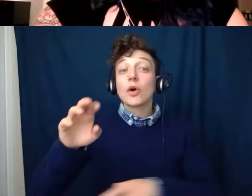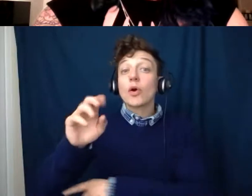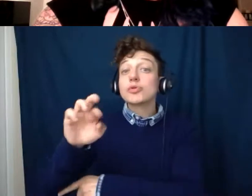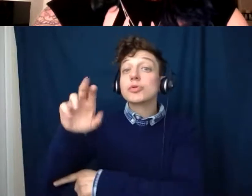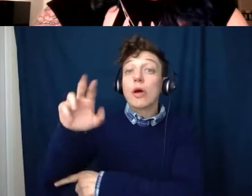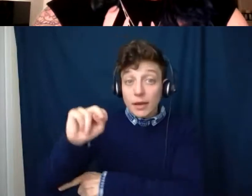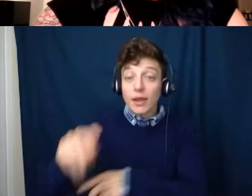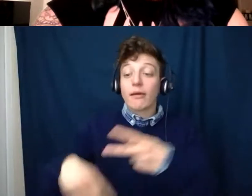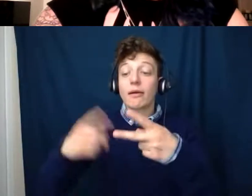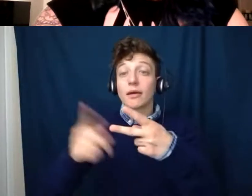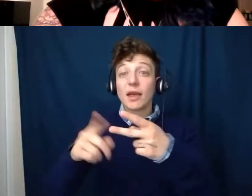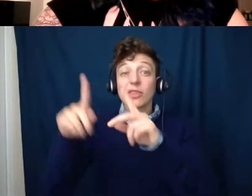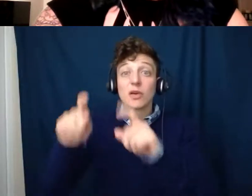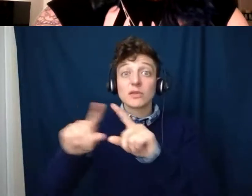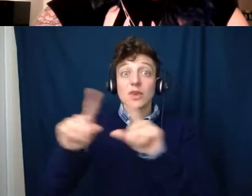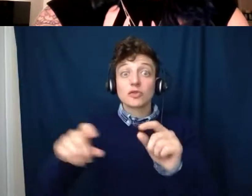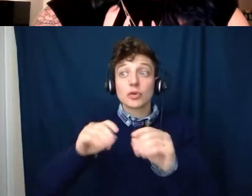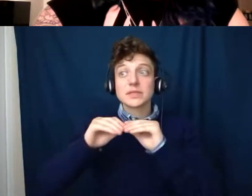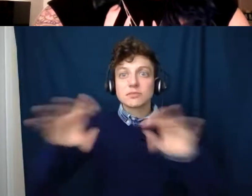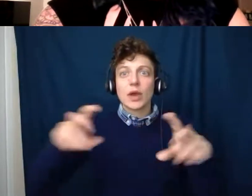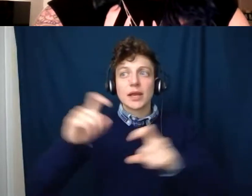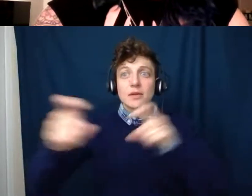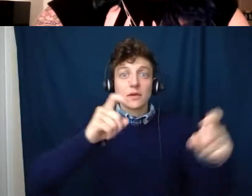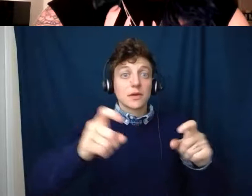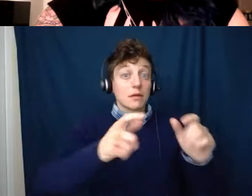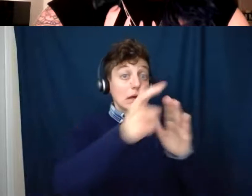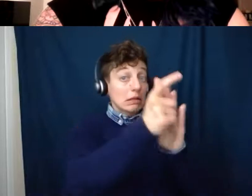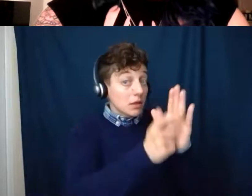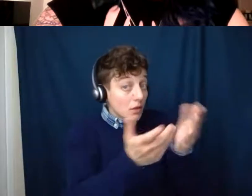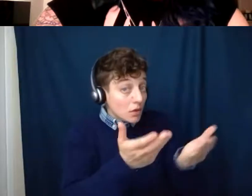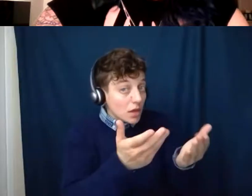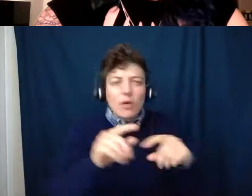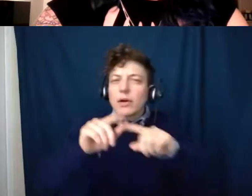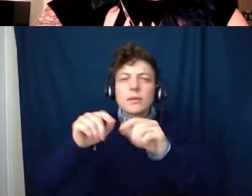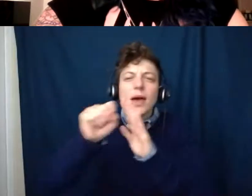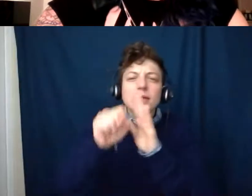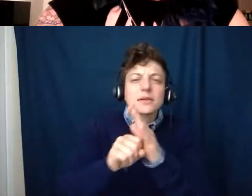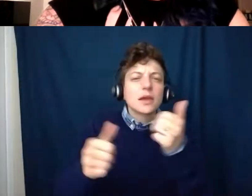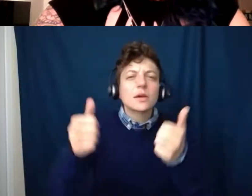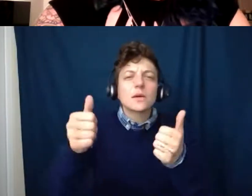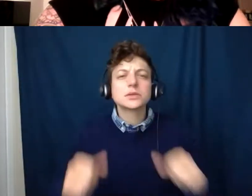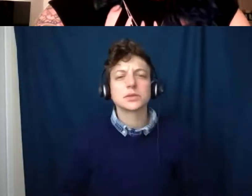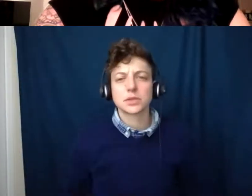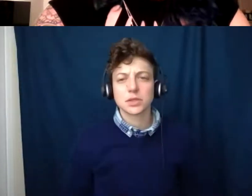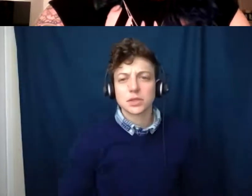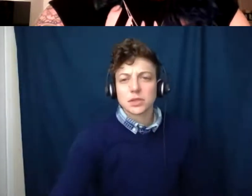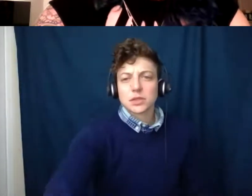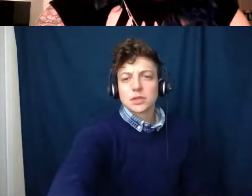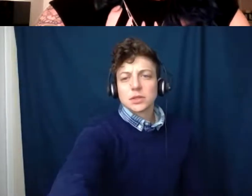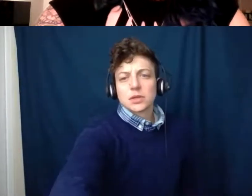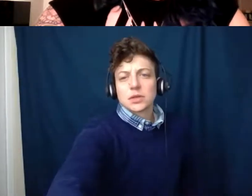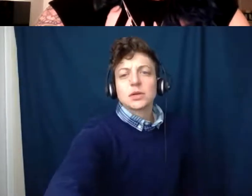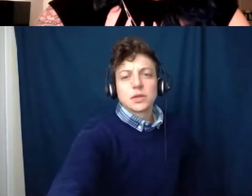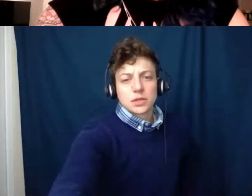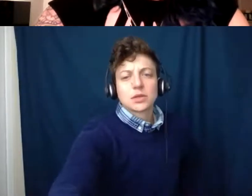strips legal in the US, or does it depend on what state you're in, the locality, et cetera? Yeah, that's a good question. So